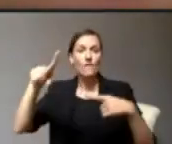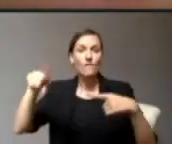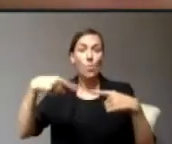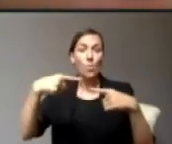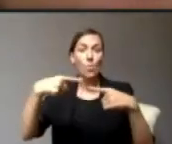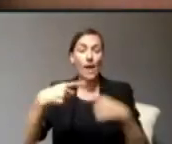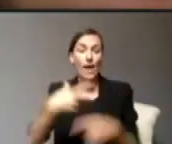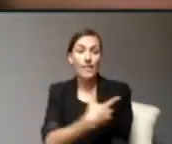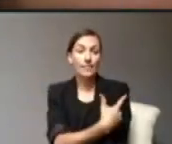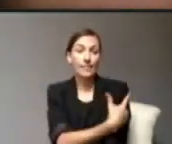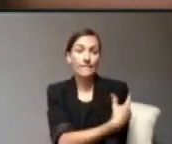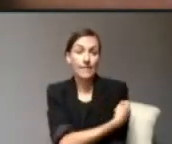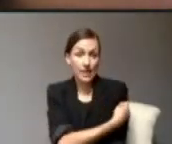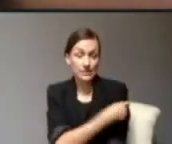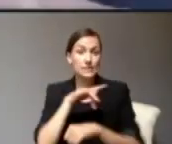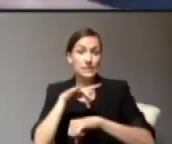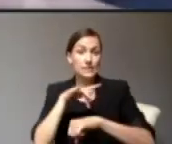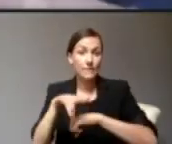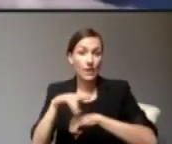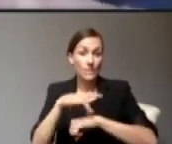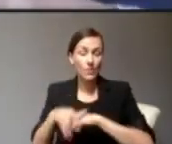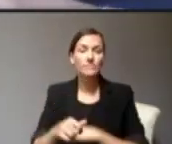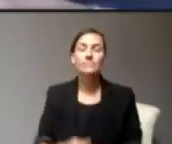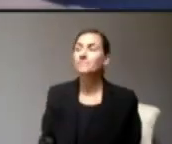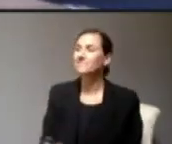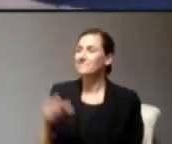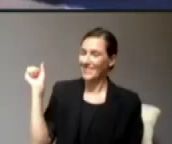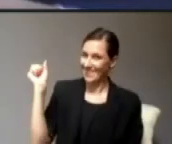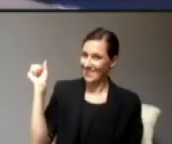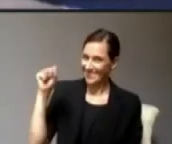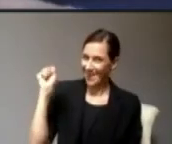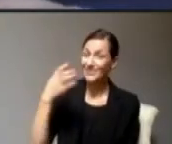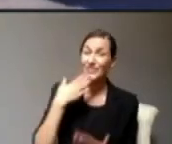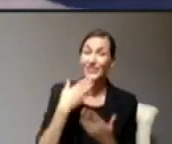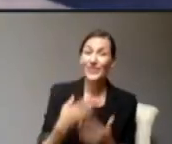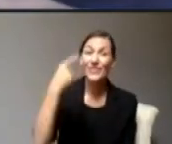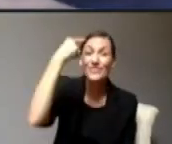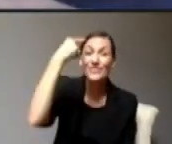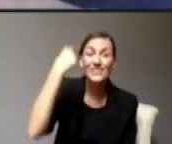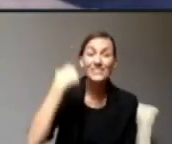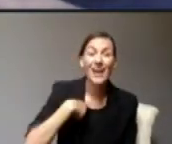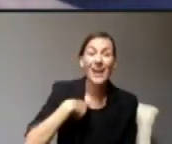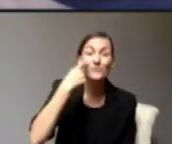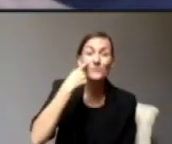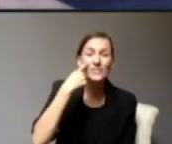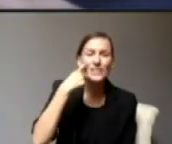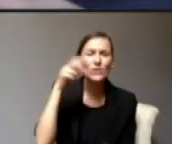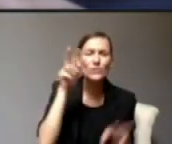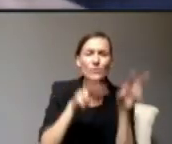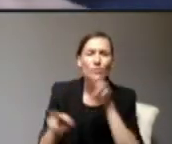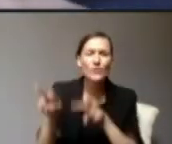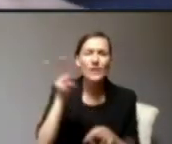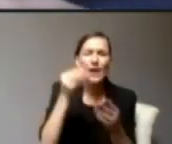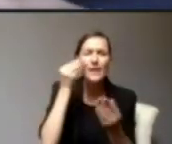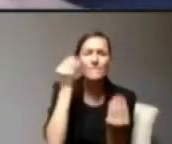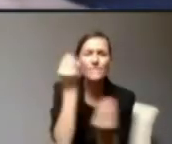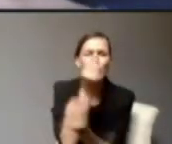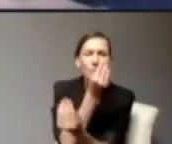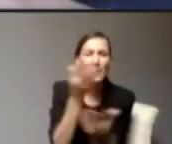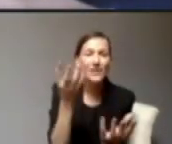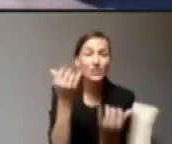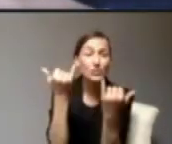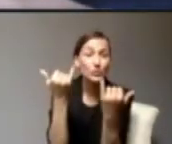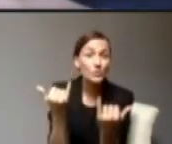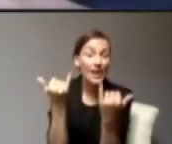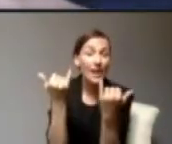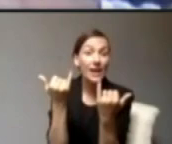available? Yes, great thoughts here. I was looking at information just today.